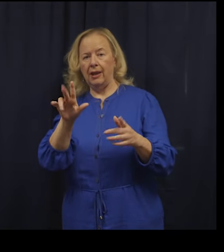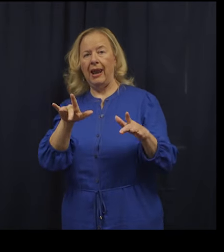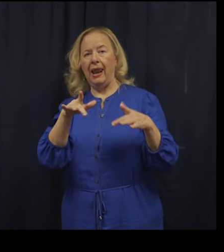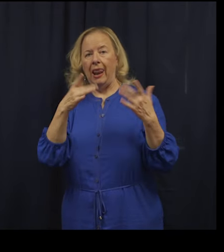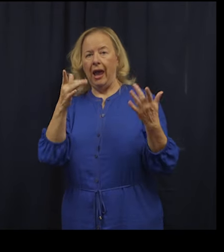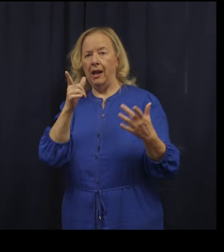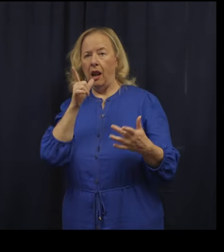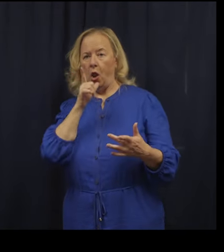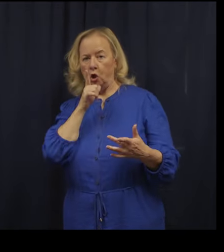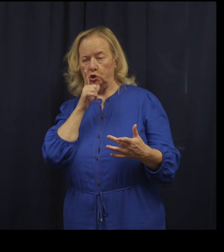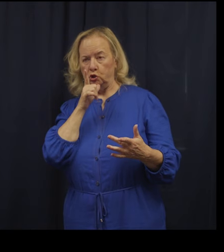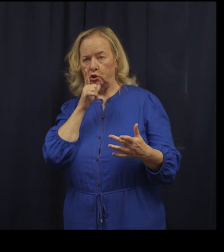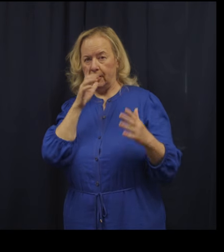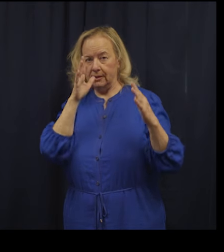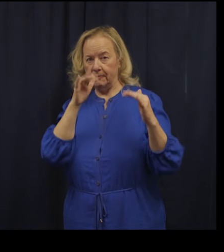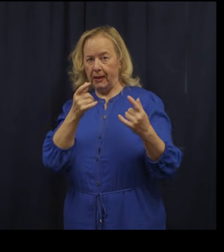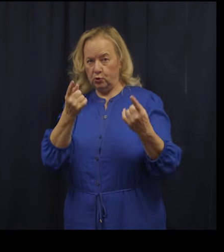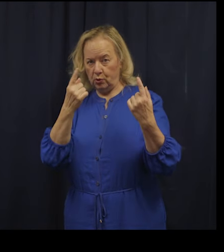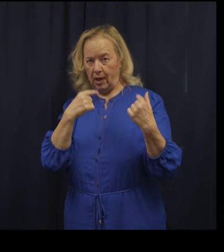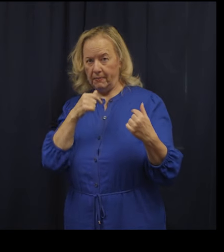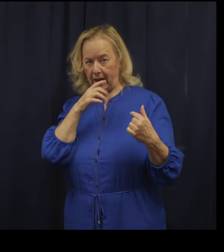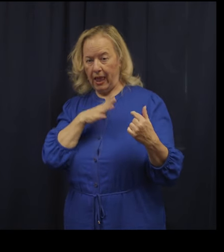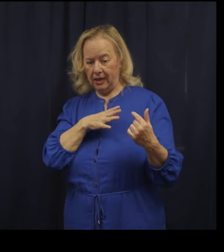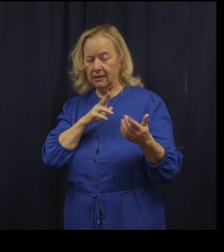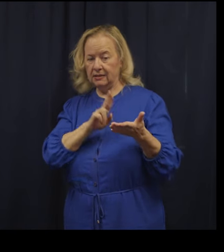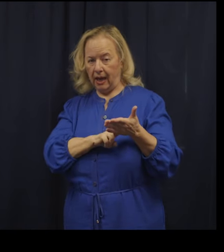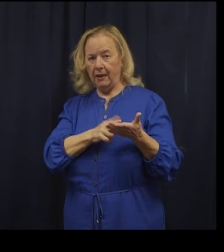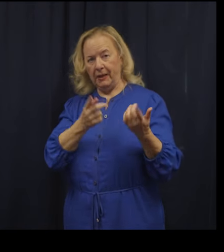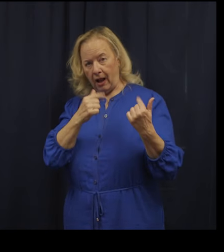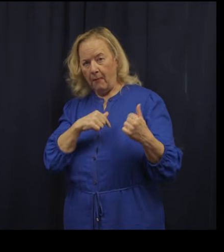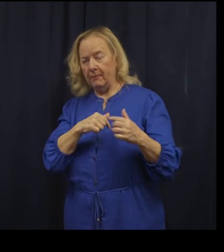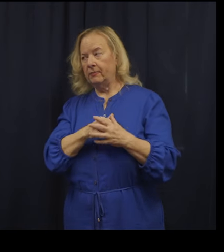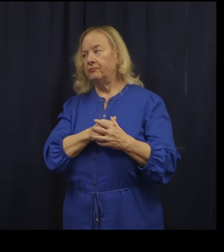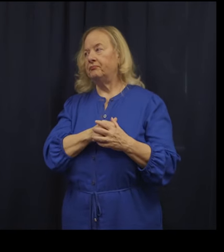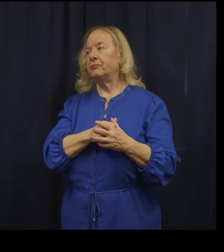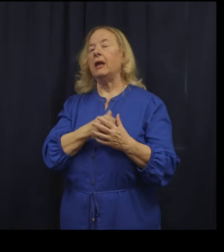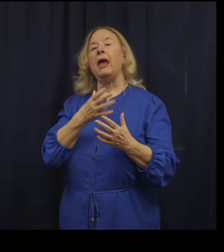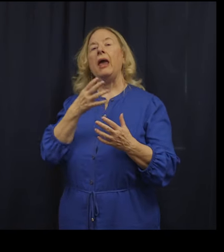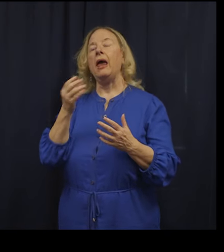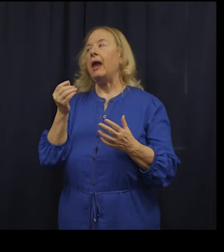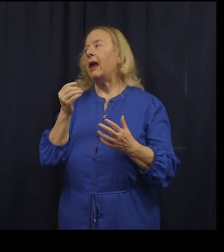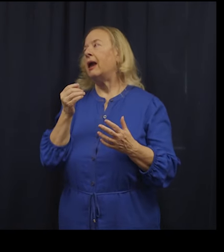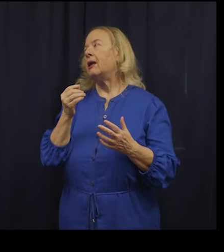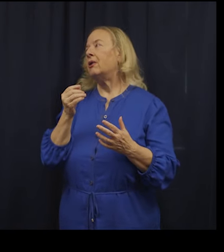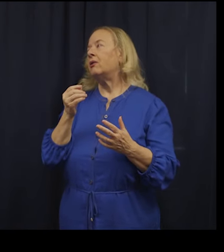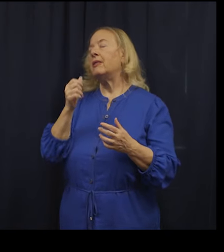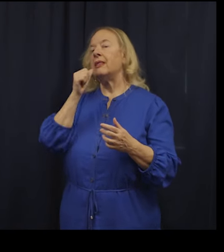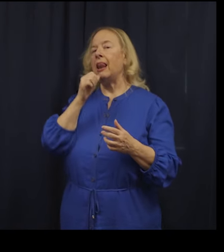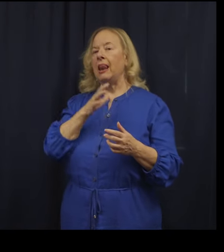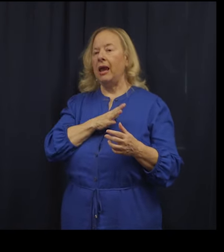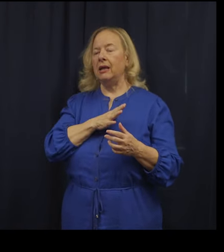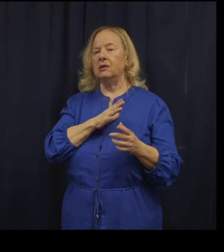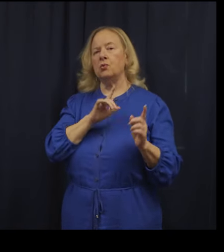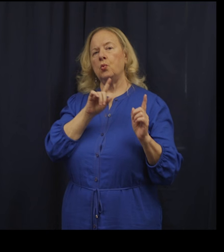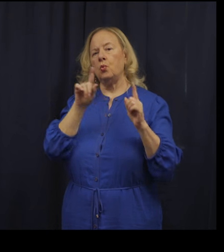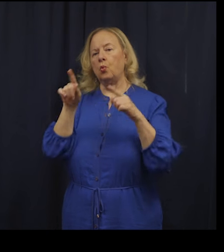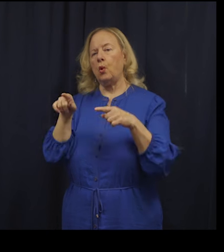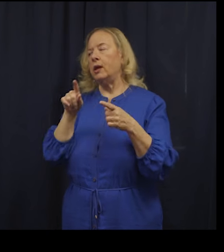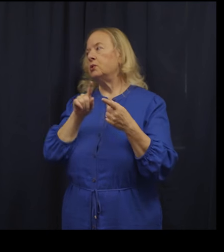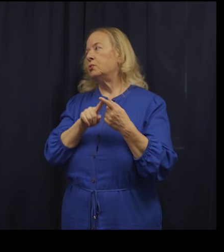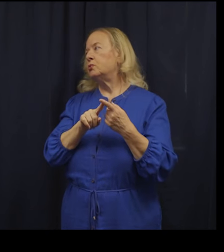lunch, and we expect all you ladies who sign up to be here. Also, remember the ladies who want to